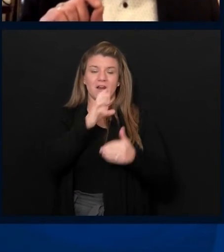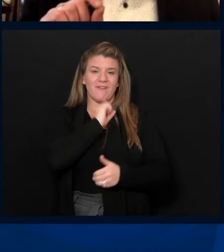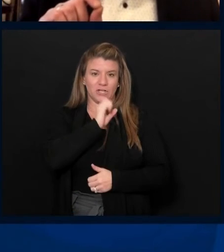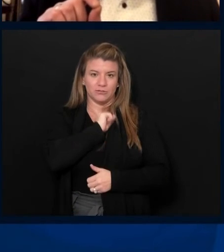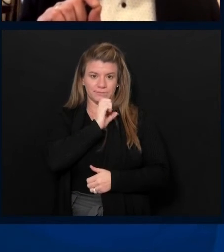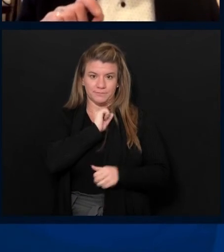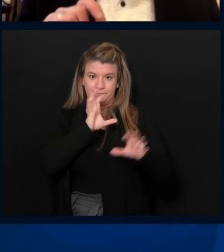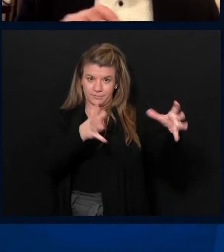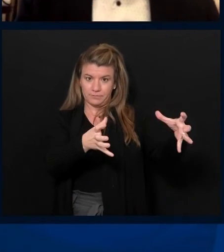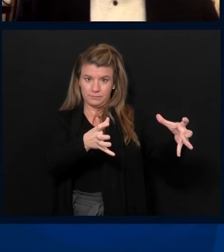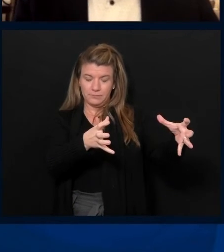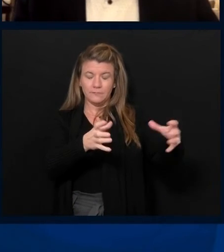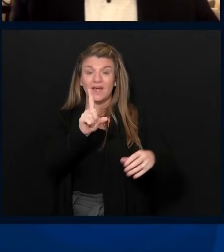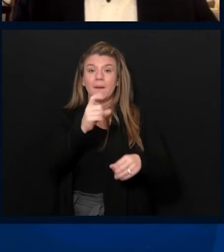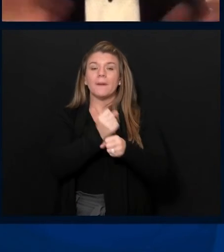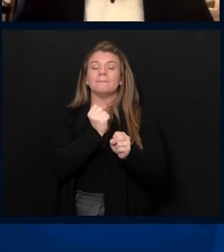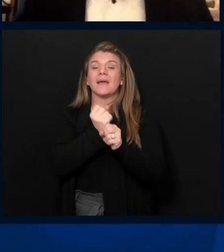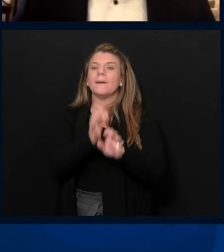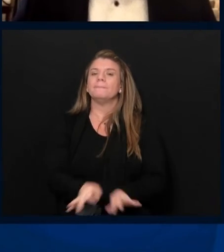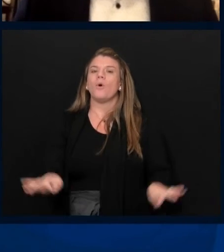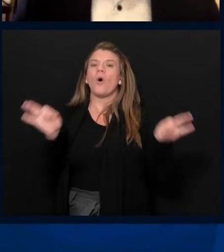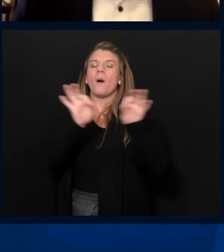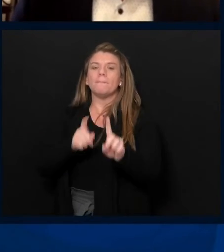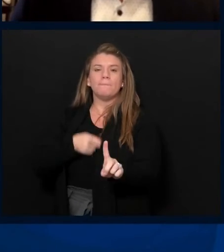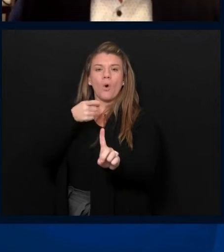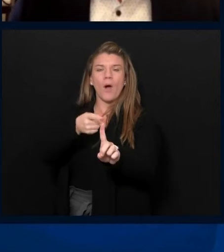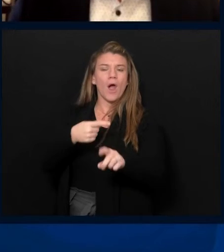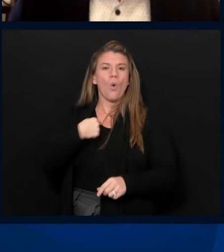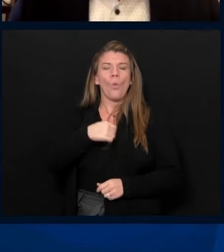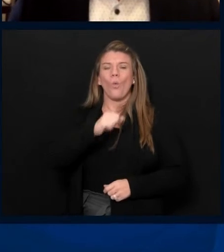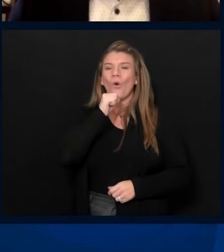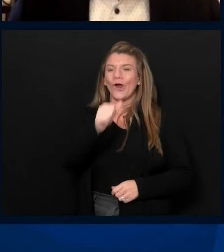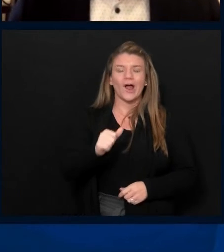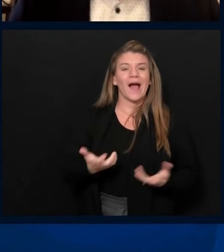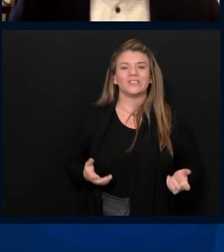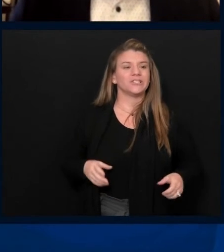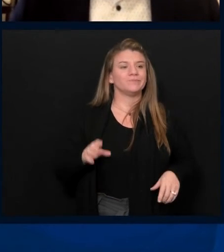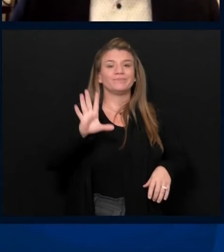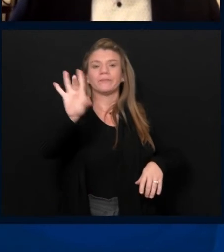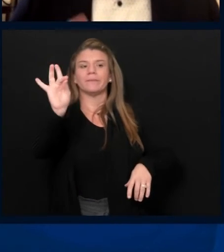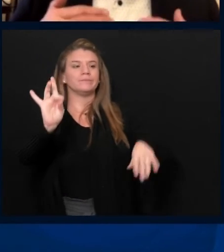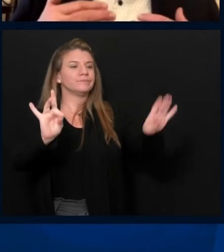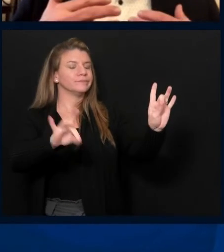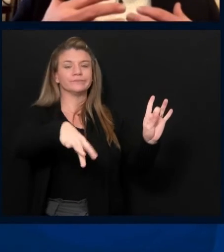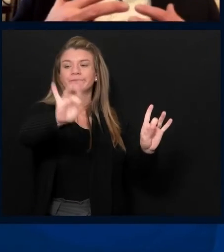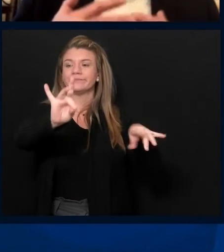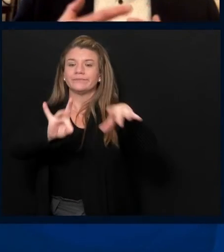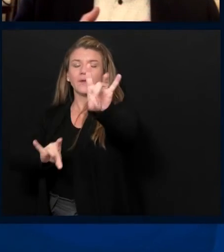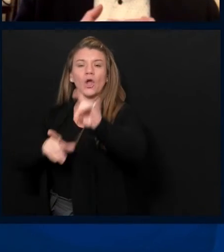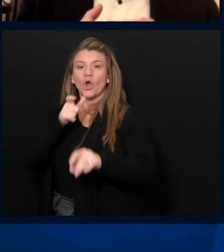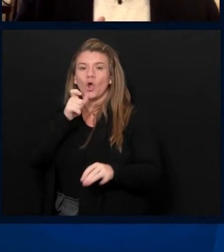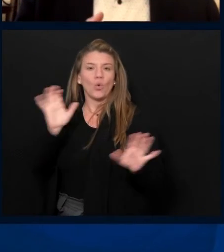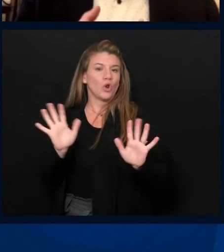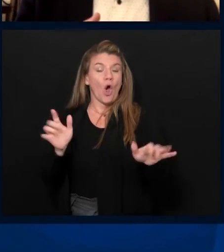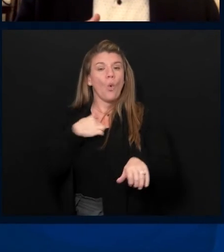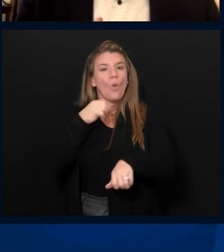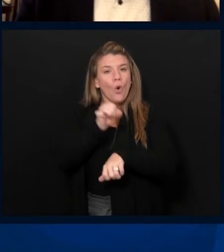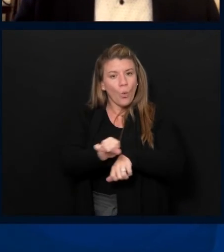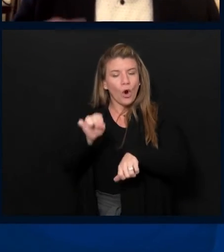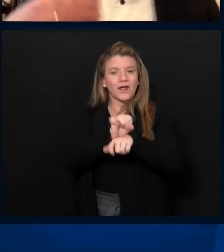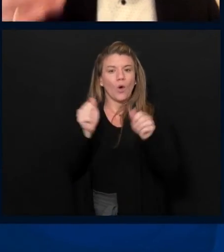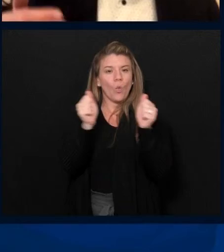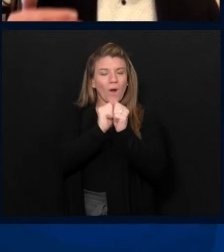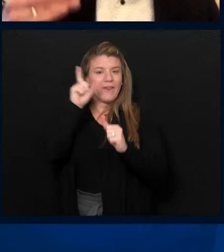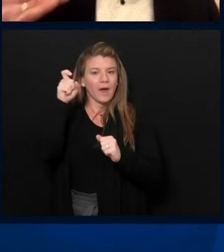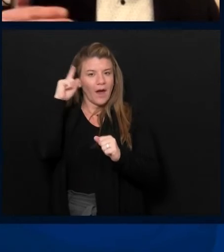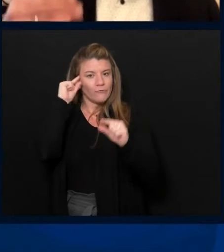one important point, that we are not just haphazardly selecting these people. We are working with governing